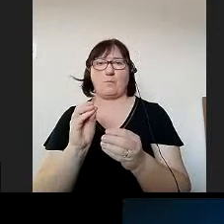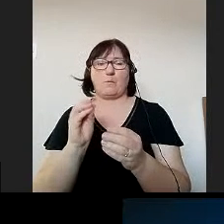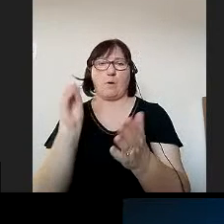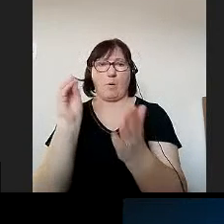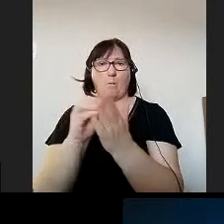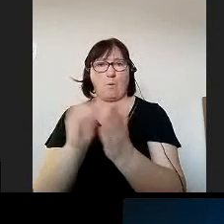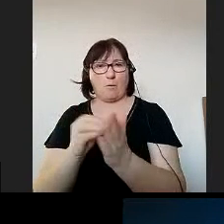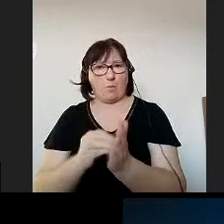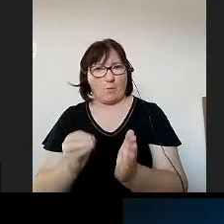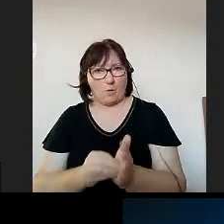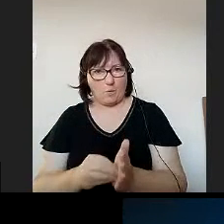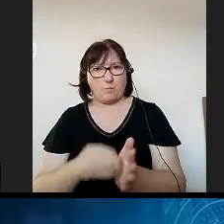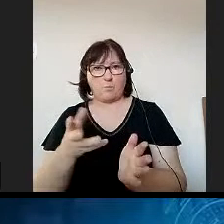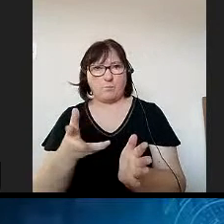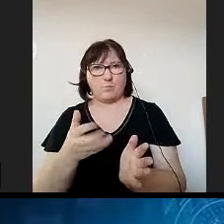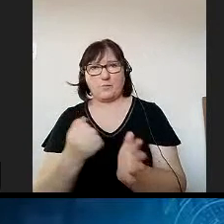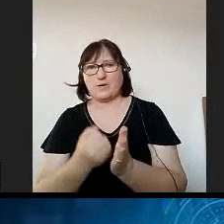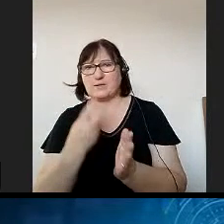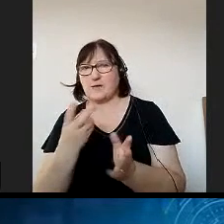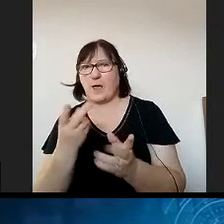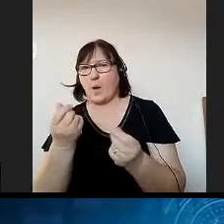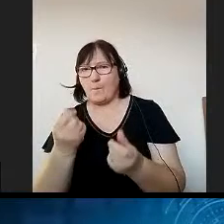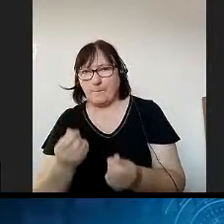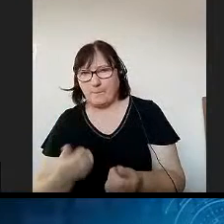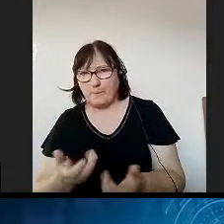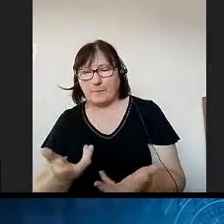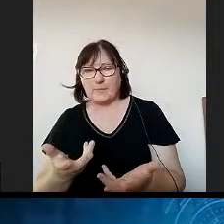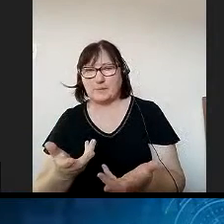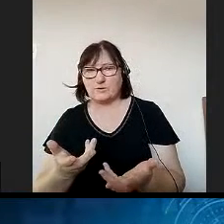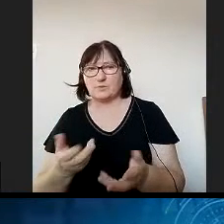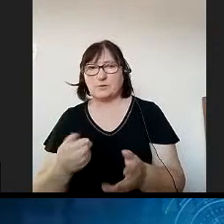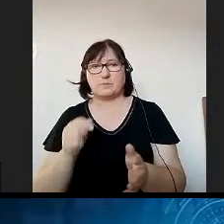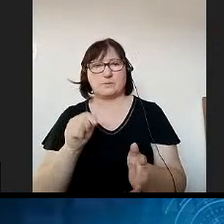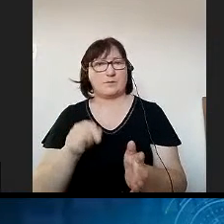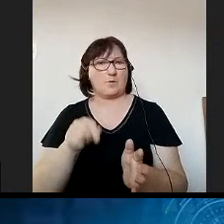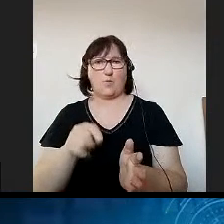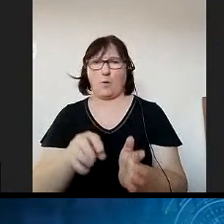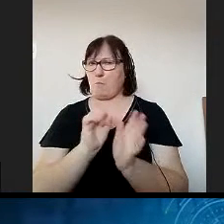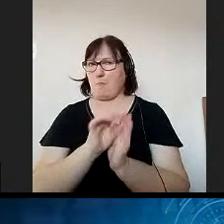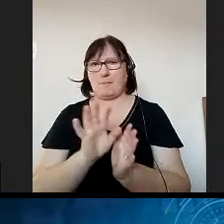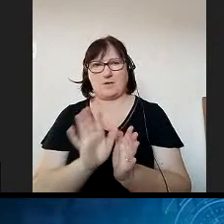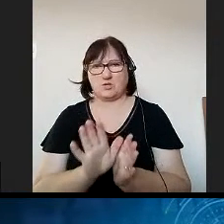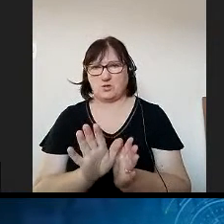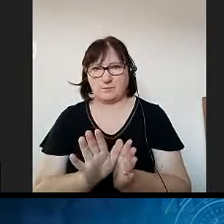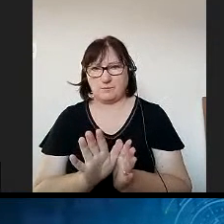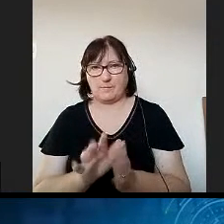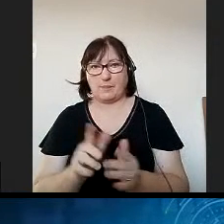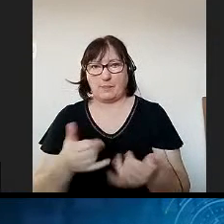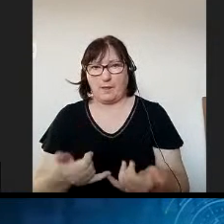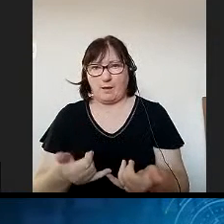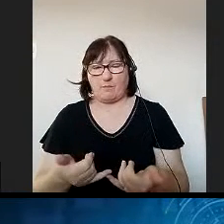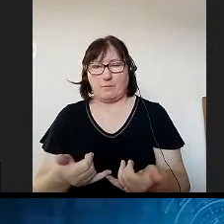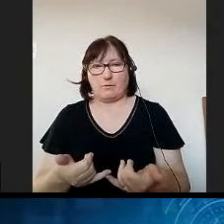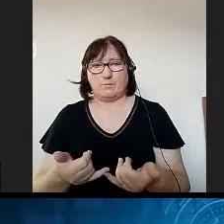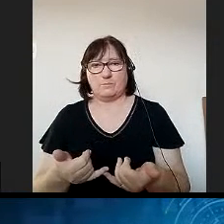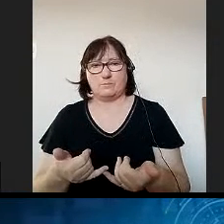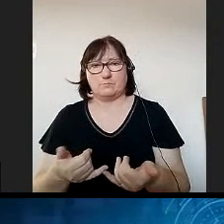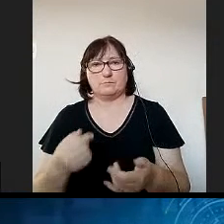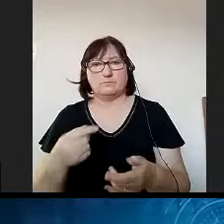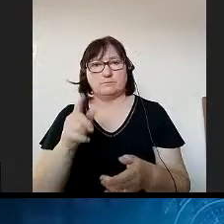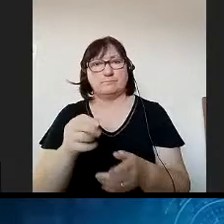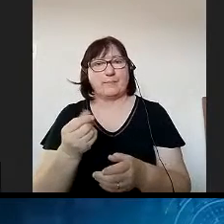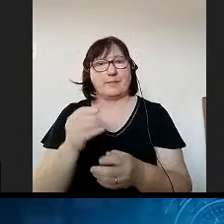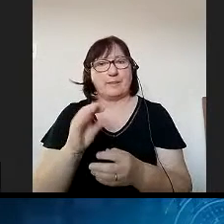Yes, we are working on that. We are not publishing yet, but currently the tariff determinations that we